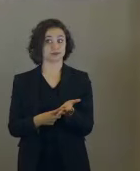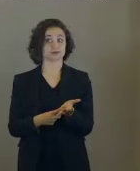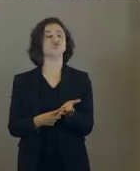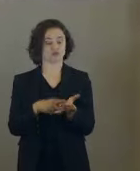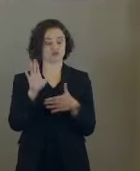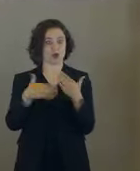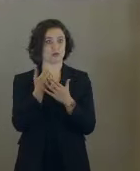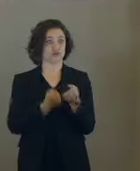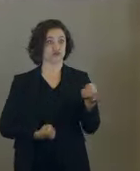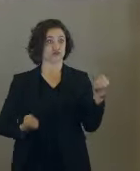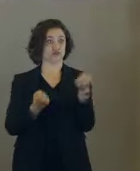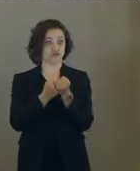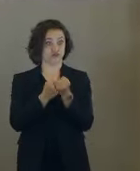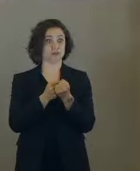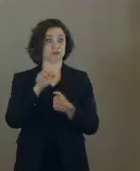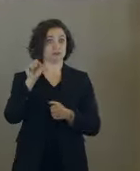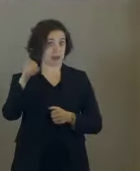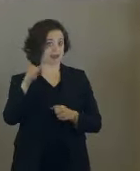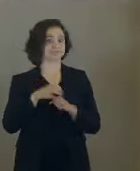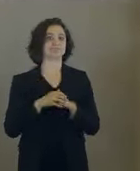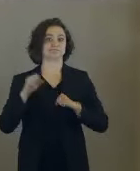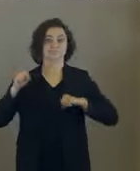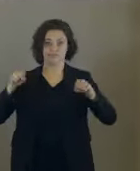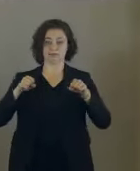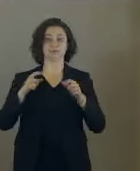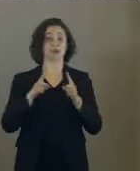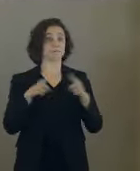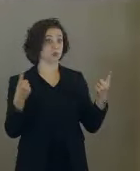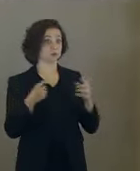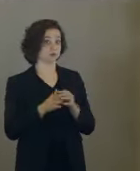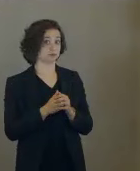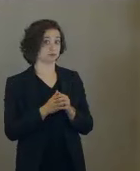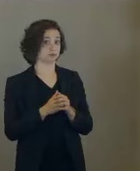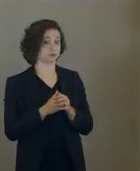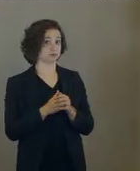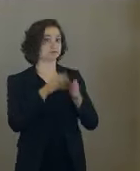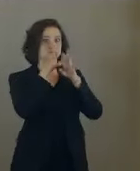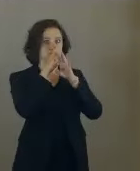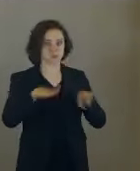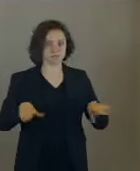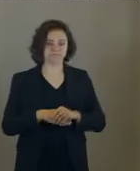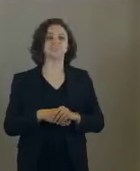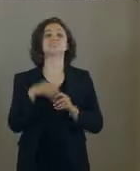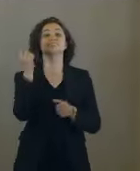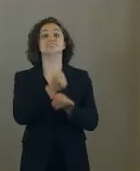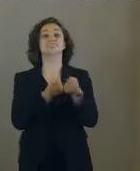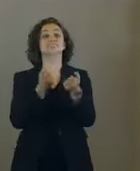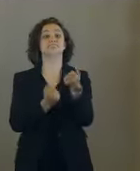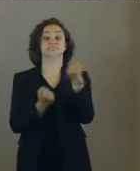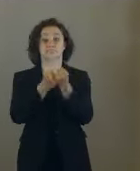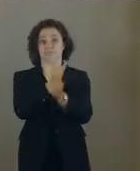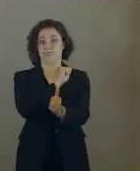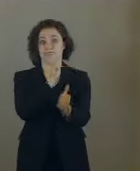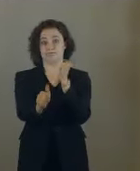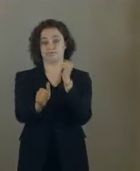All those in favor of the motion will say aye. Aye. All those opposed will say no. The ayes have it. The motion carries